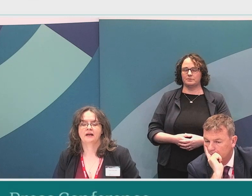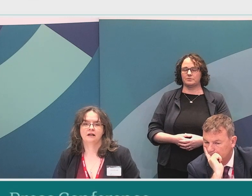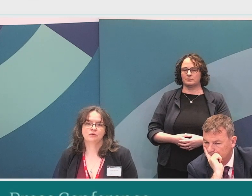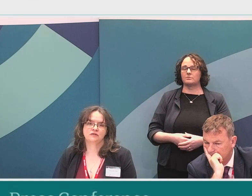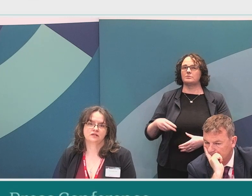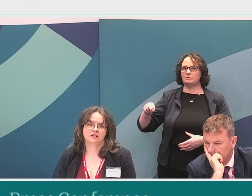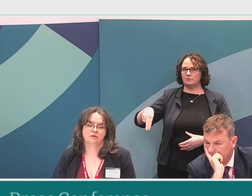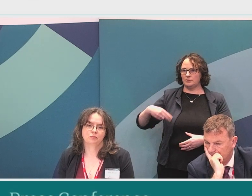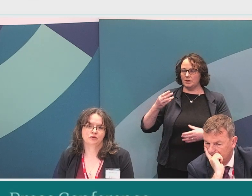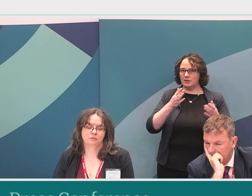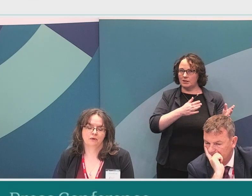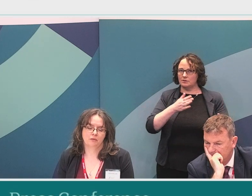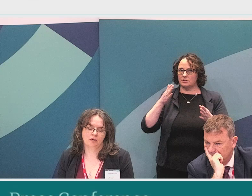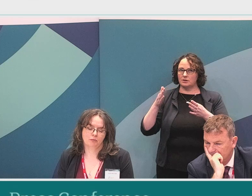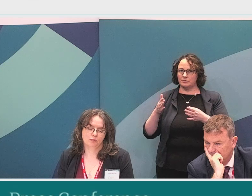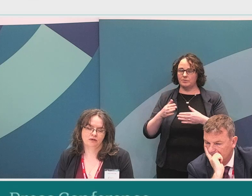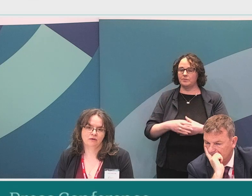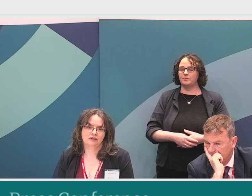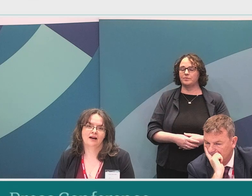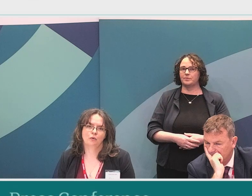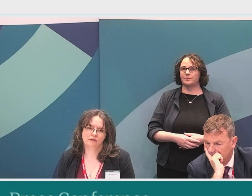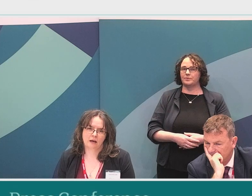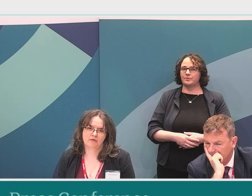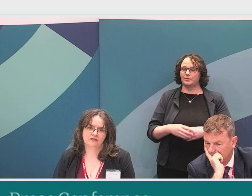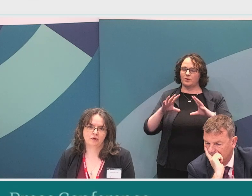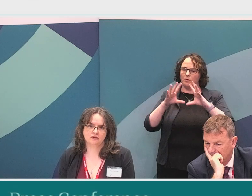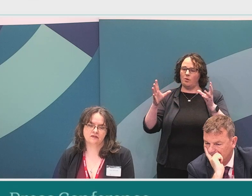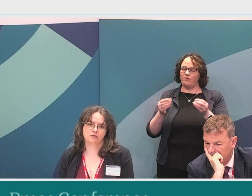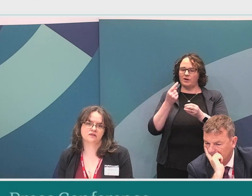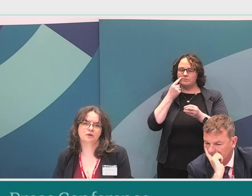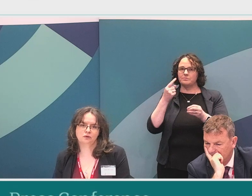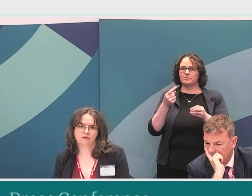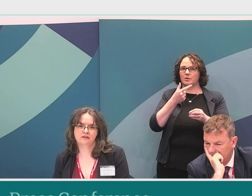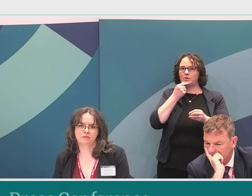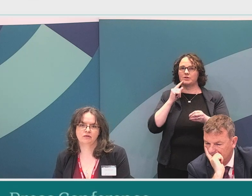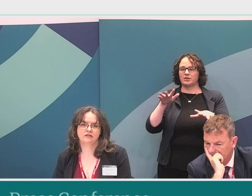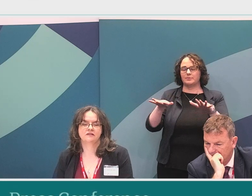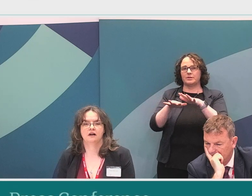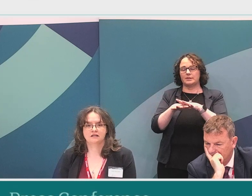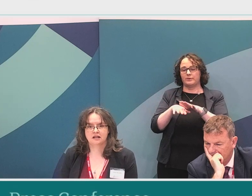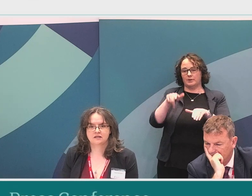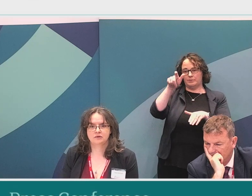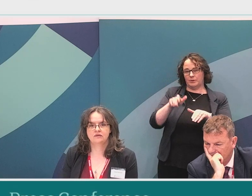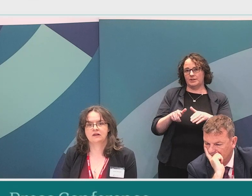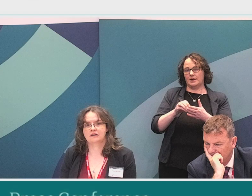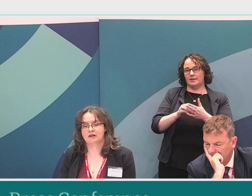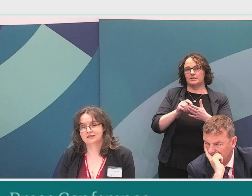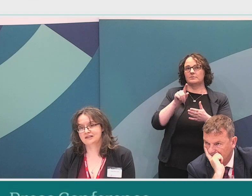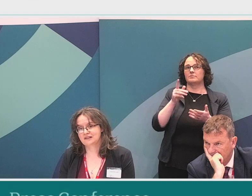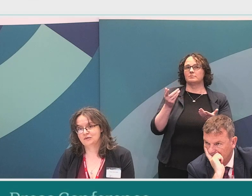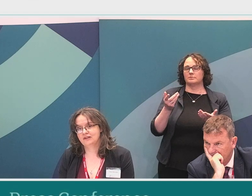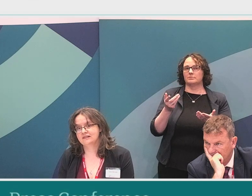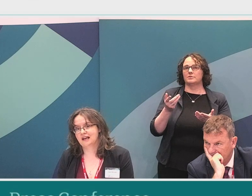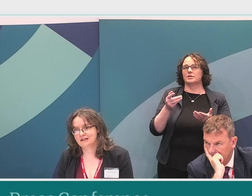And now we're just going to take just a brief look at that overlap of experiences, where someone could have experienced contact abuse, contact